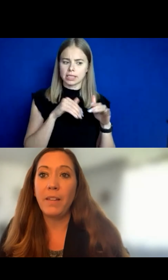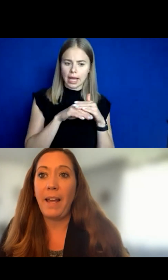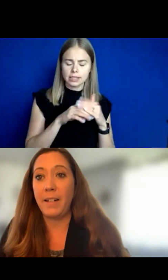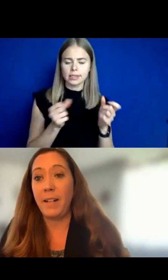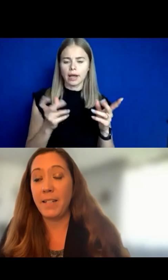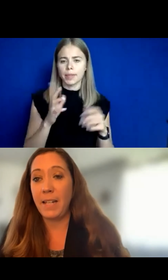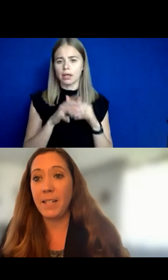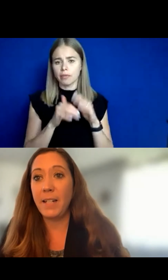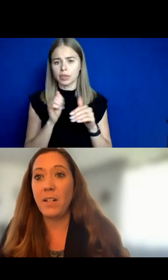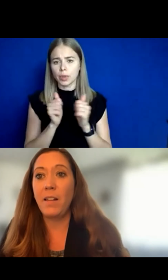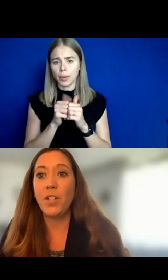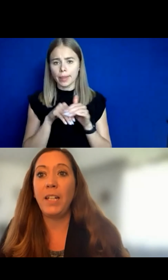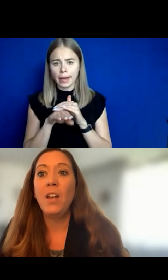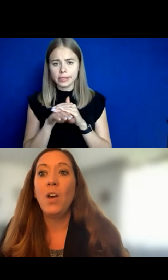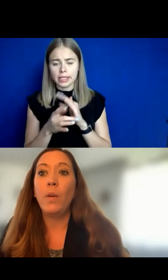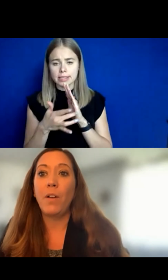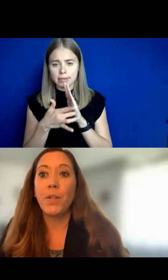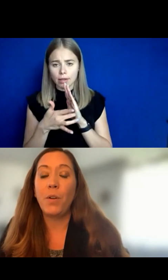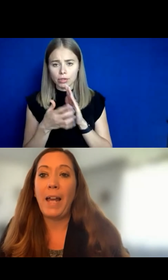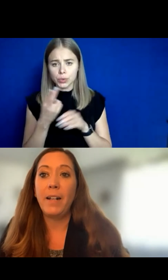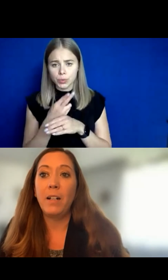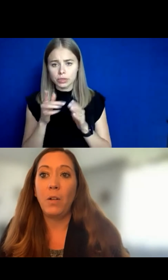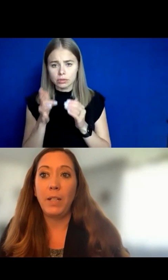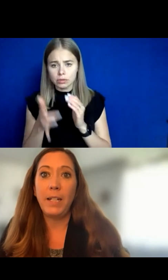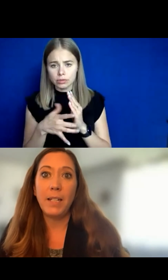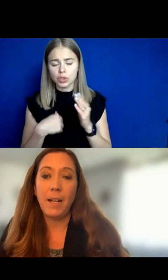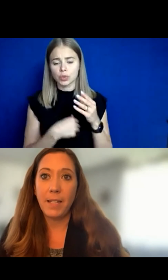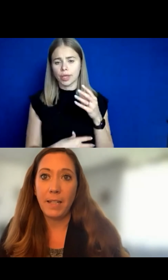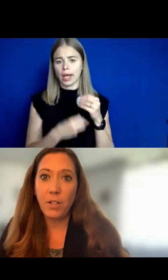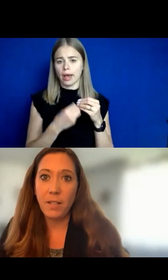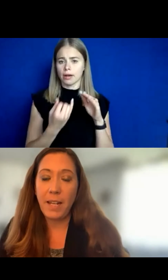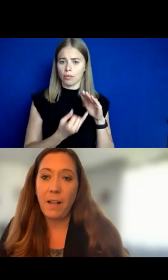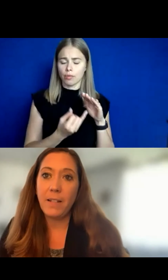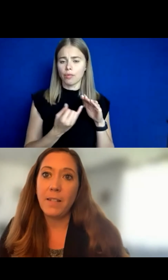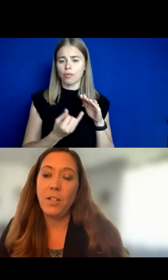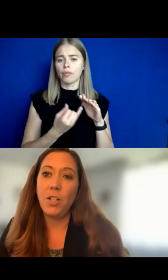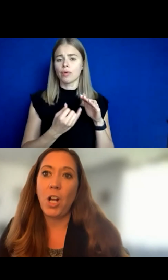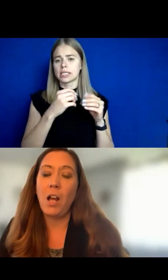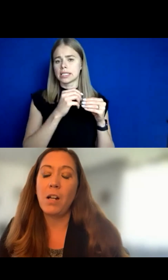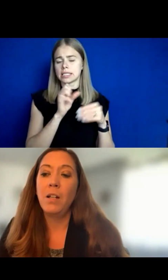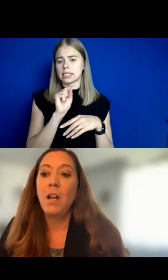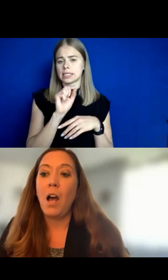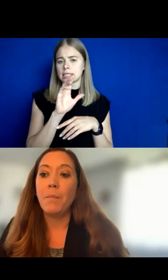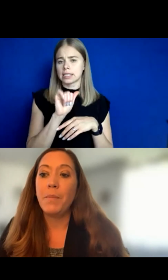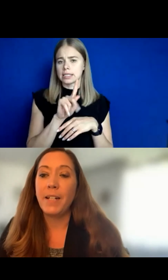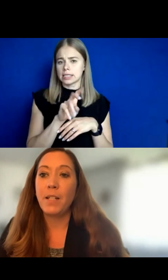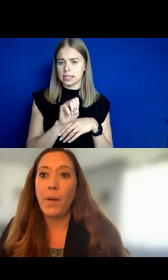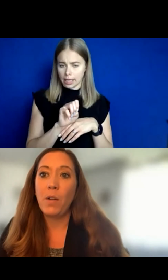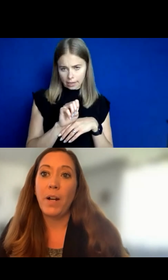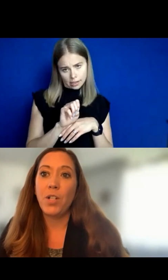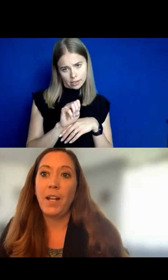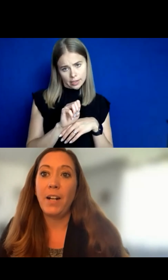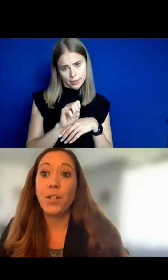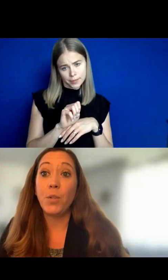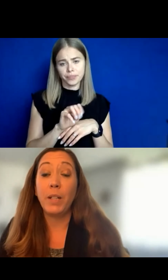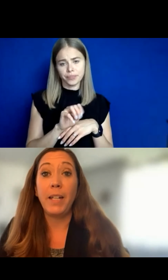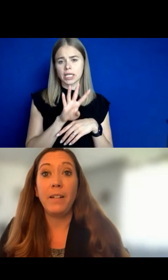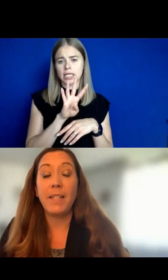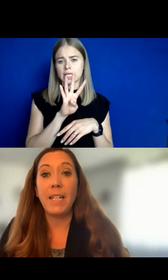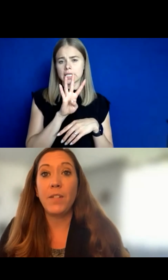with accessing technology. We've also added in a loneliness and isolation scale. That's the DeJong 6-point questionnaire